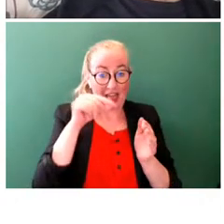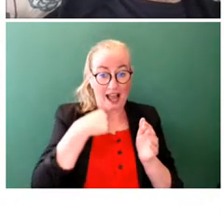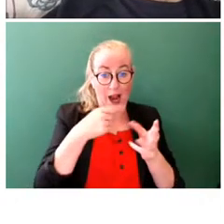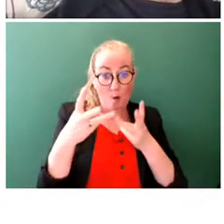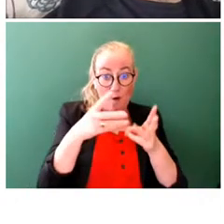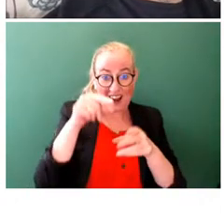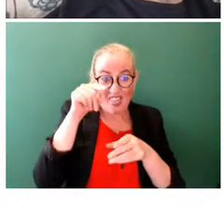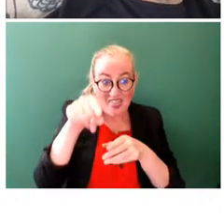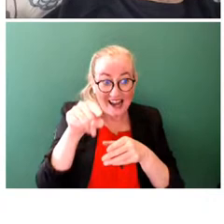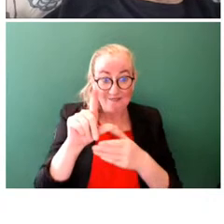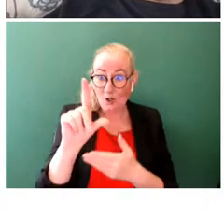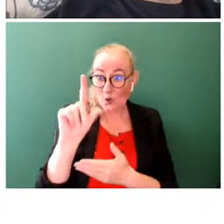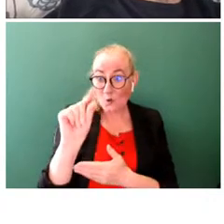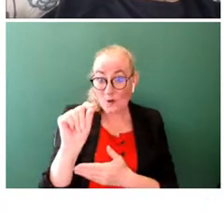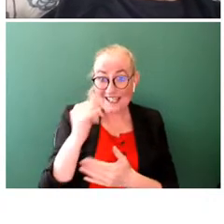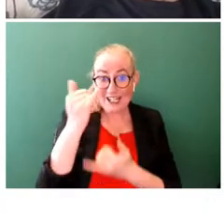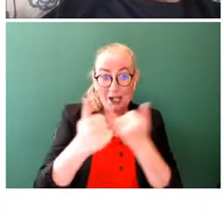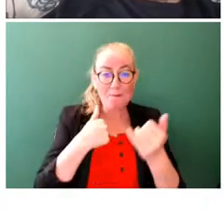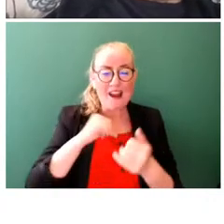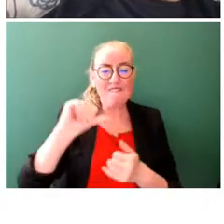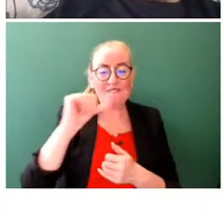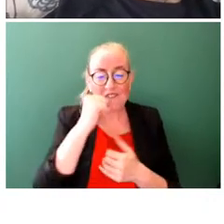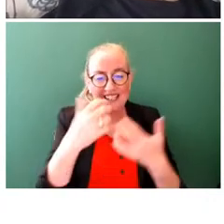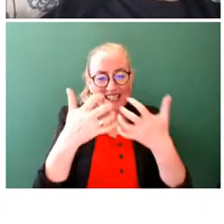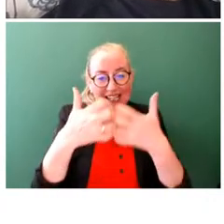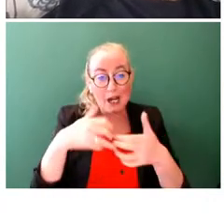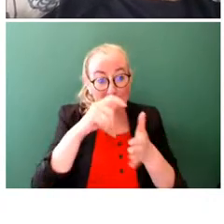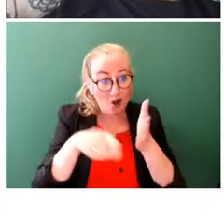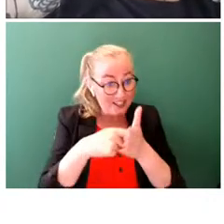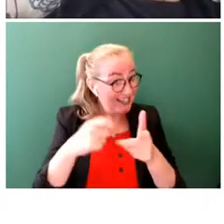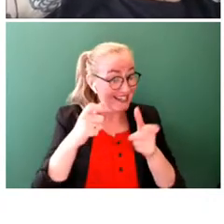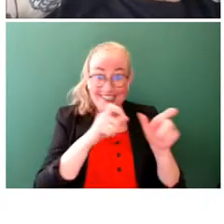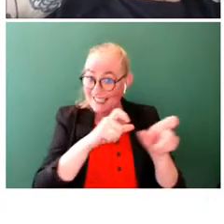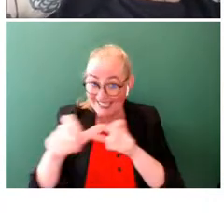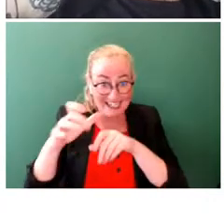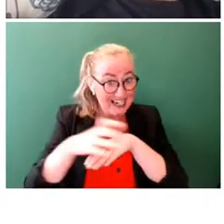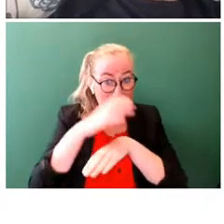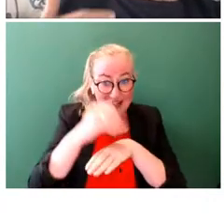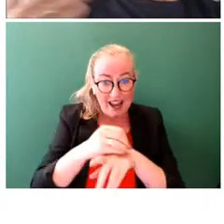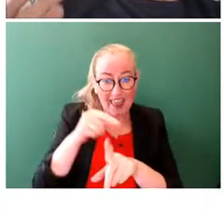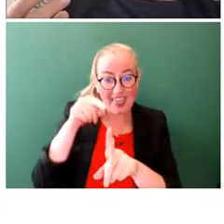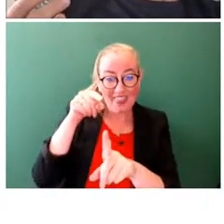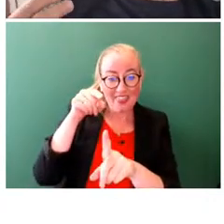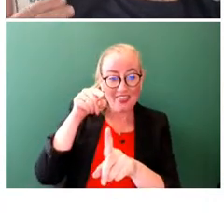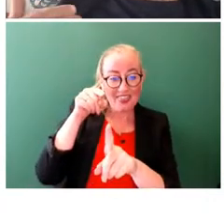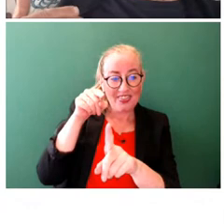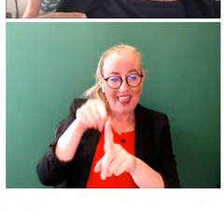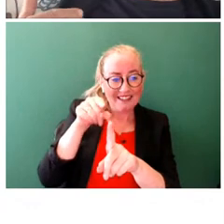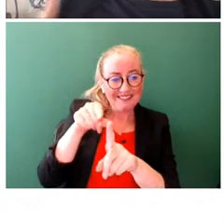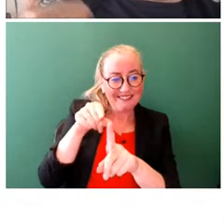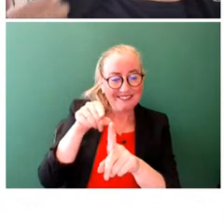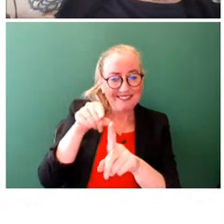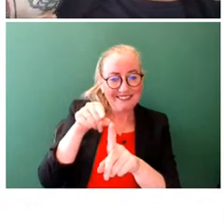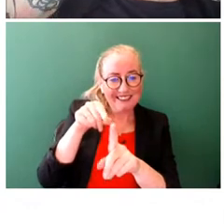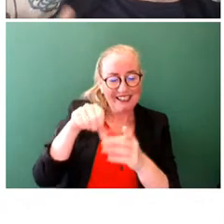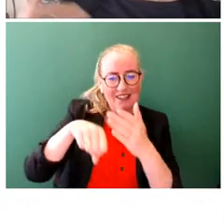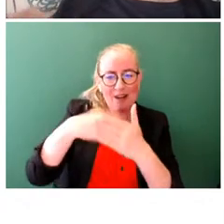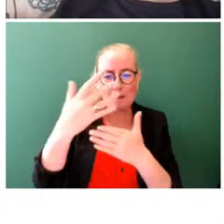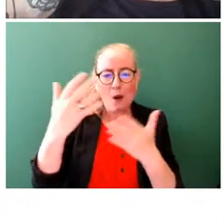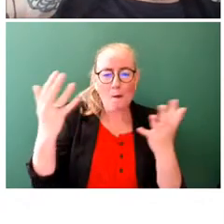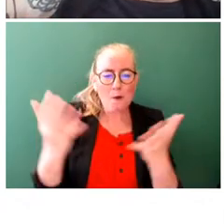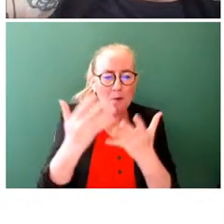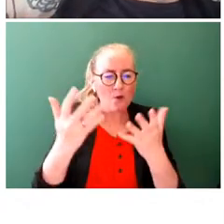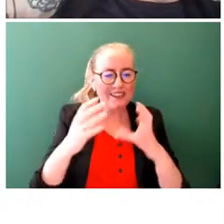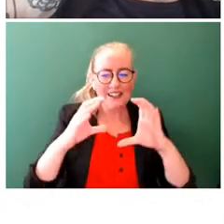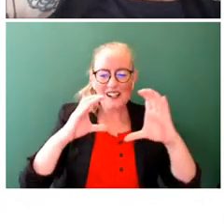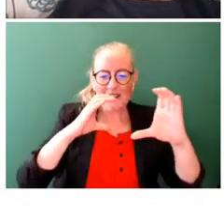20 years, my first technology project, and we're still going. And it's basically was developed to promote conversation